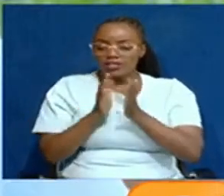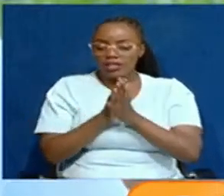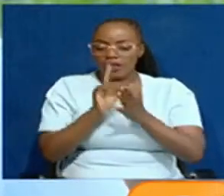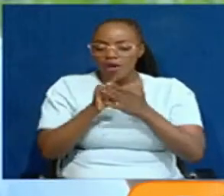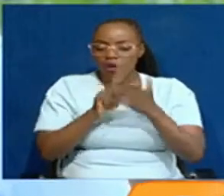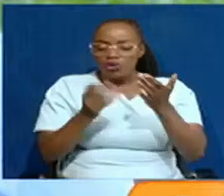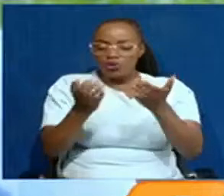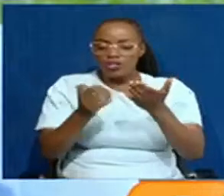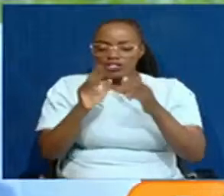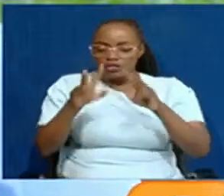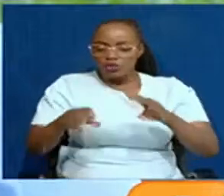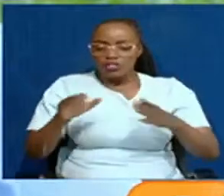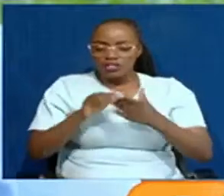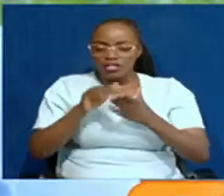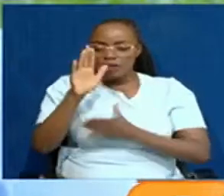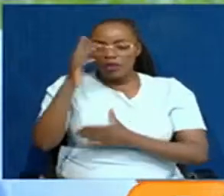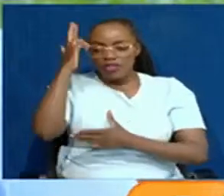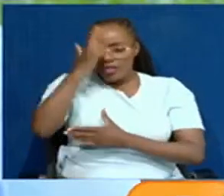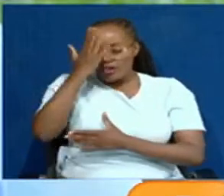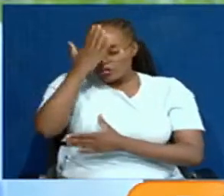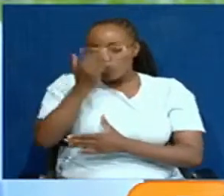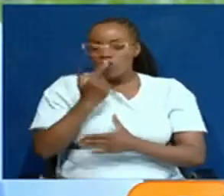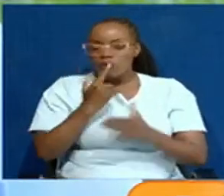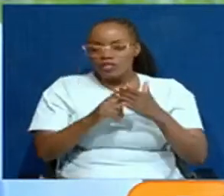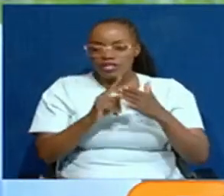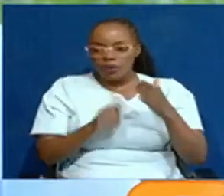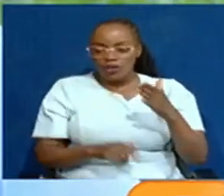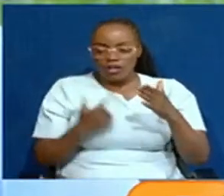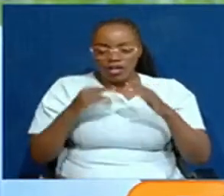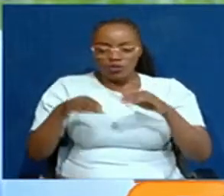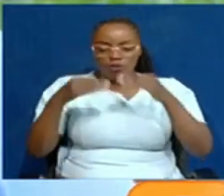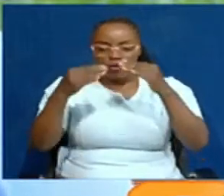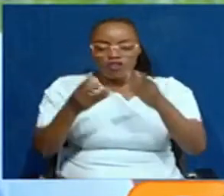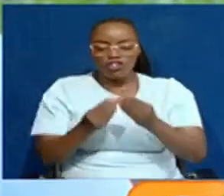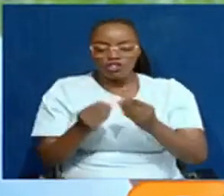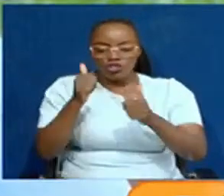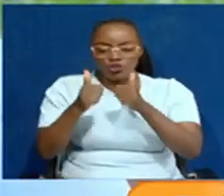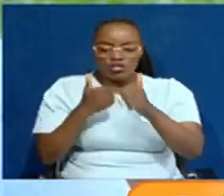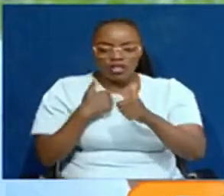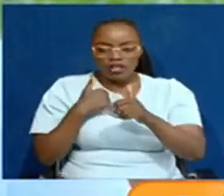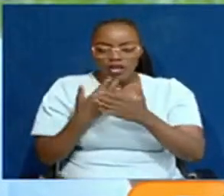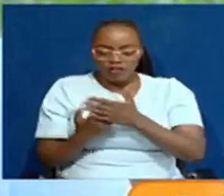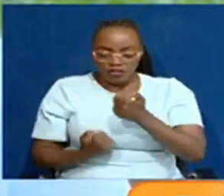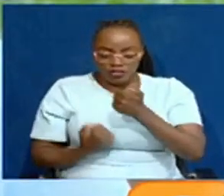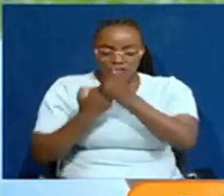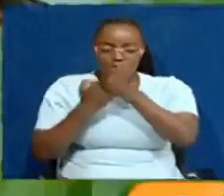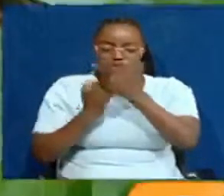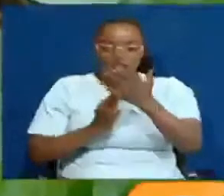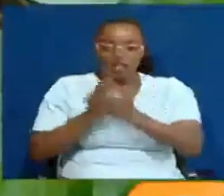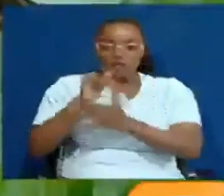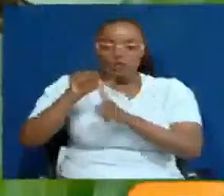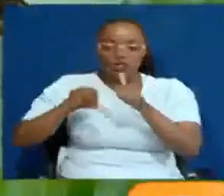need to research more. And that's why we say we provide solutions that are backed by science.